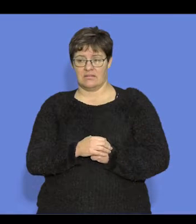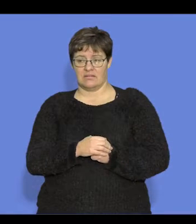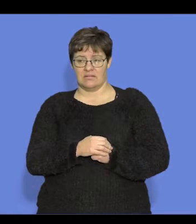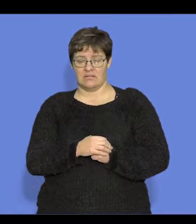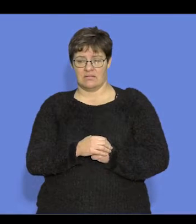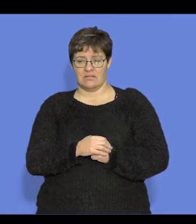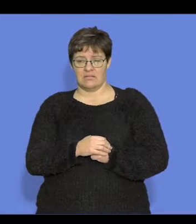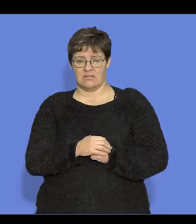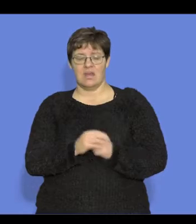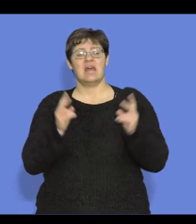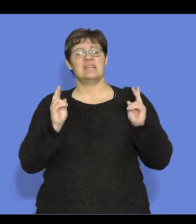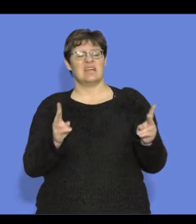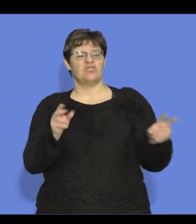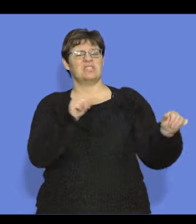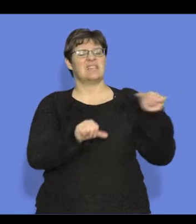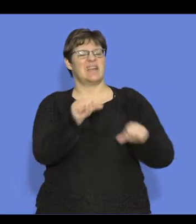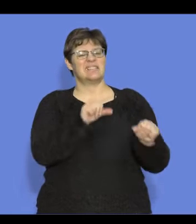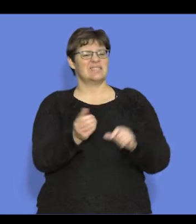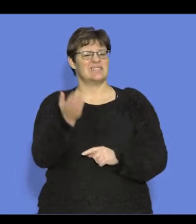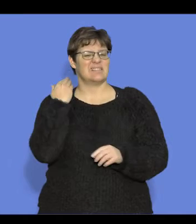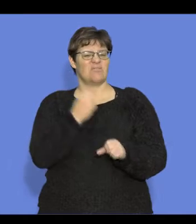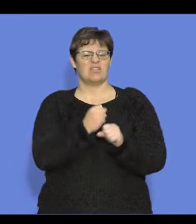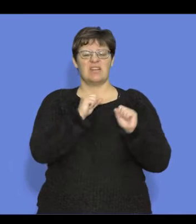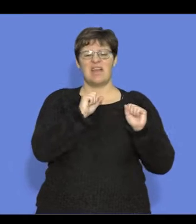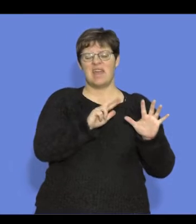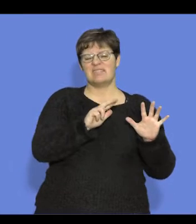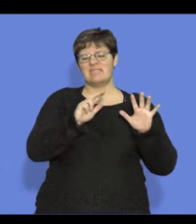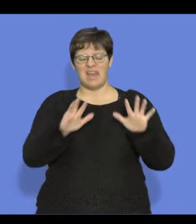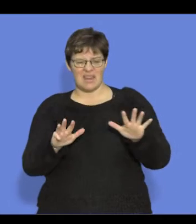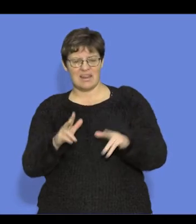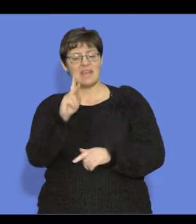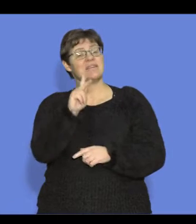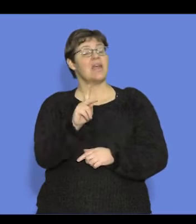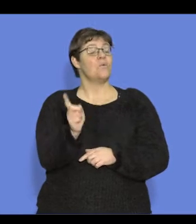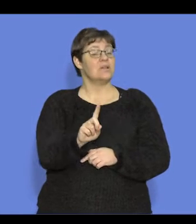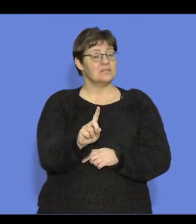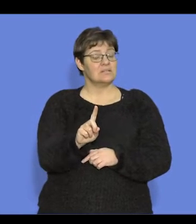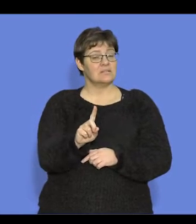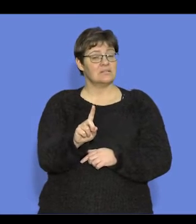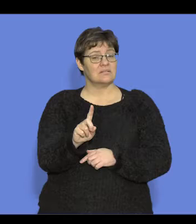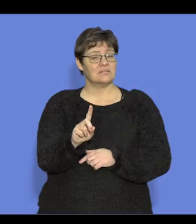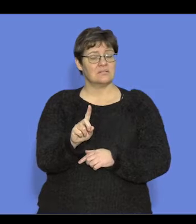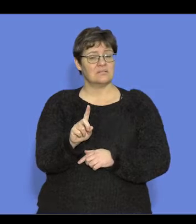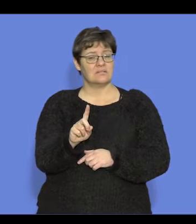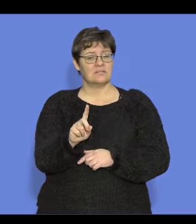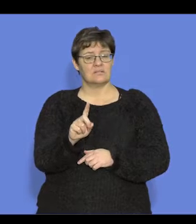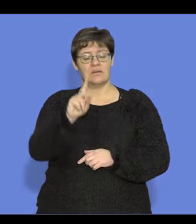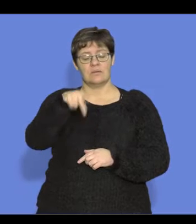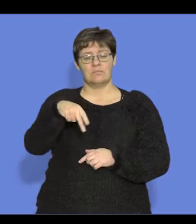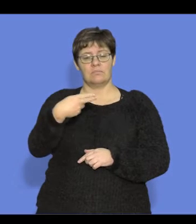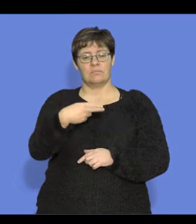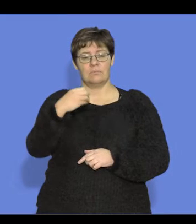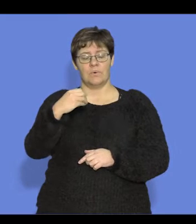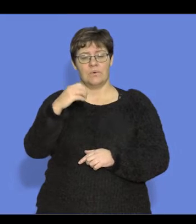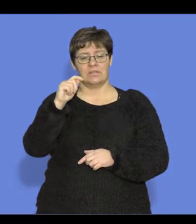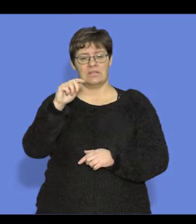From your natural science early on in grade 8 and 9, you should know that K is an element called potassium.